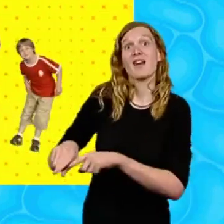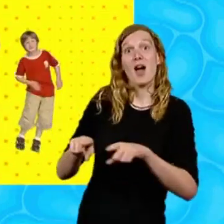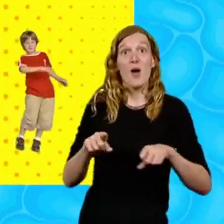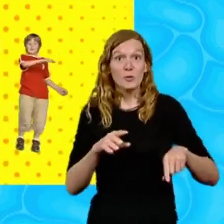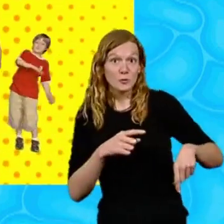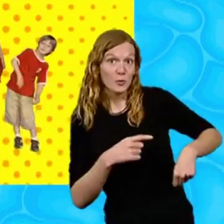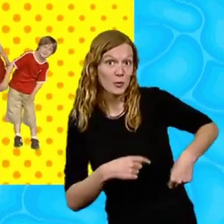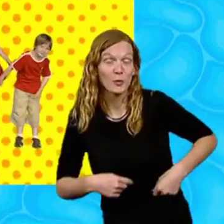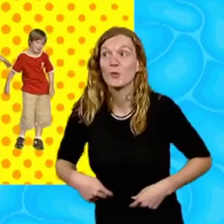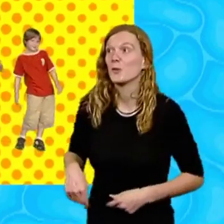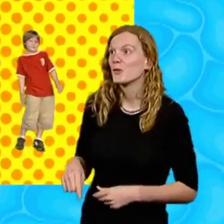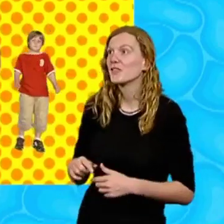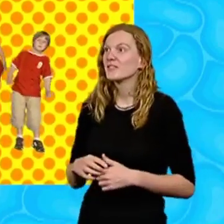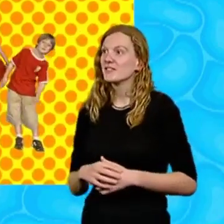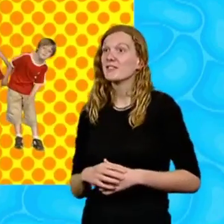way. Whoa.